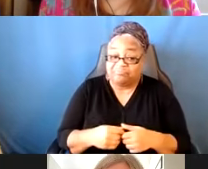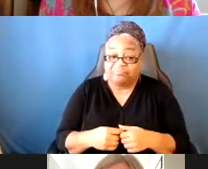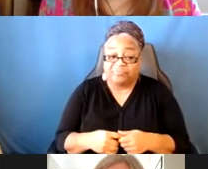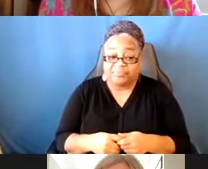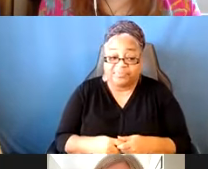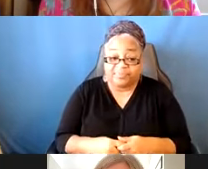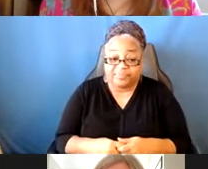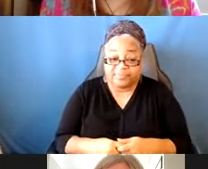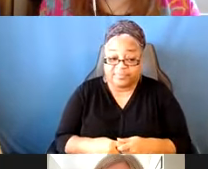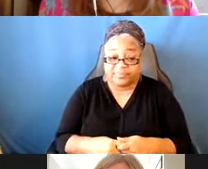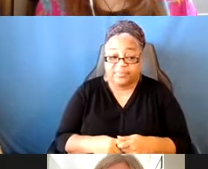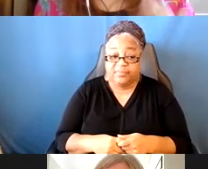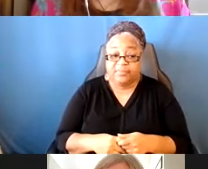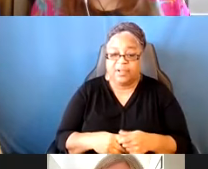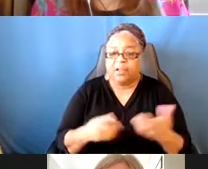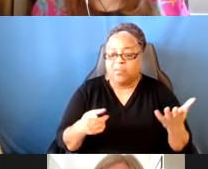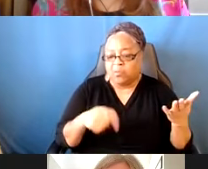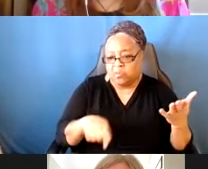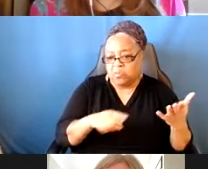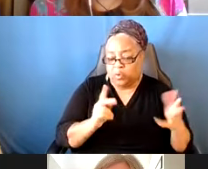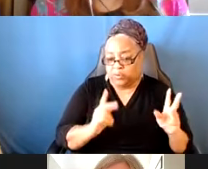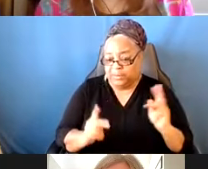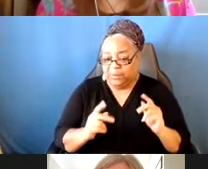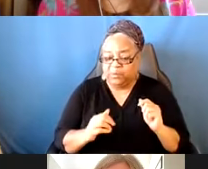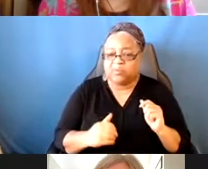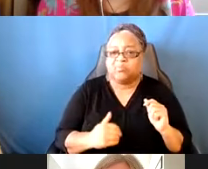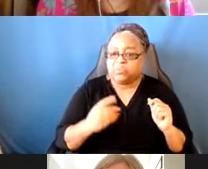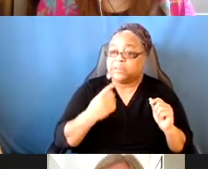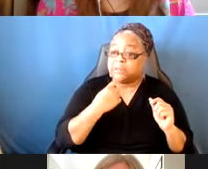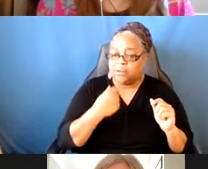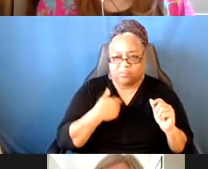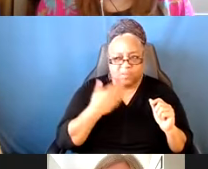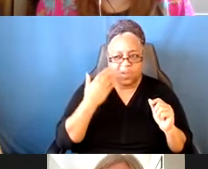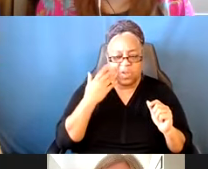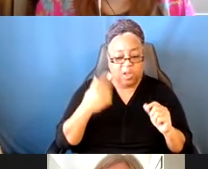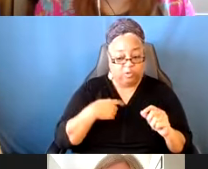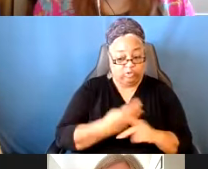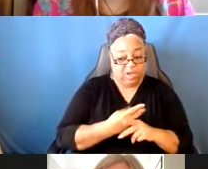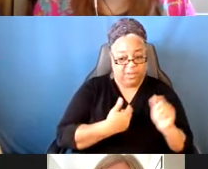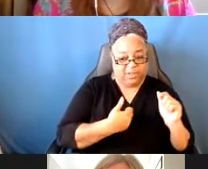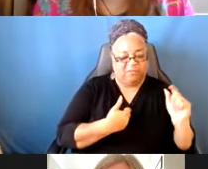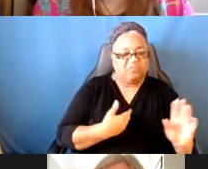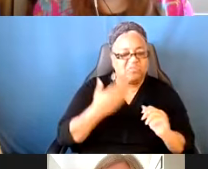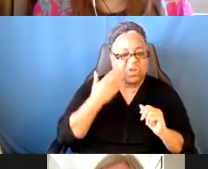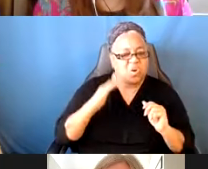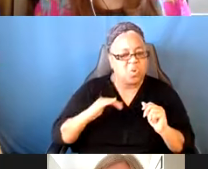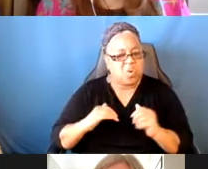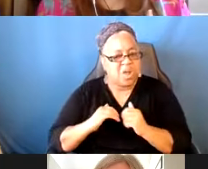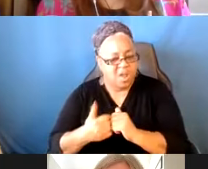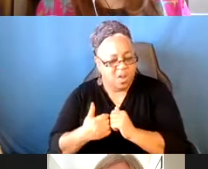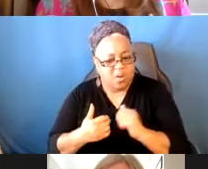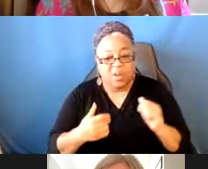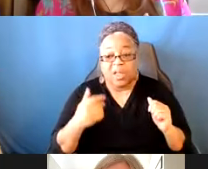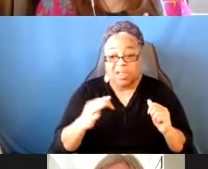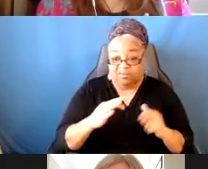These folks love to say that they know how to take care of themselves. If they're having a hard time, they don't have to ask anybody else what to do. They